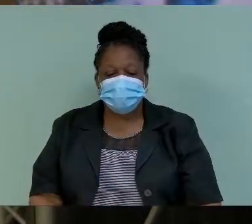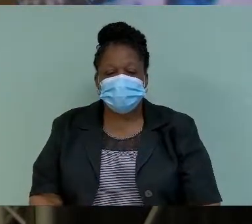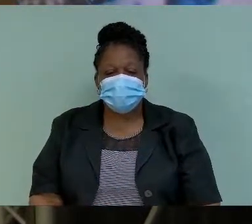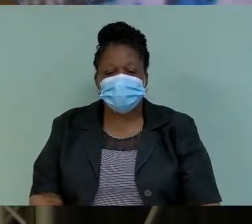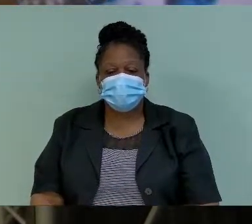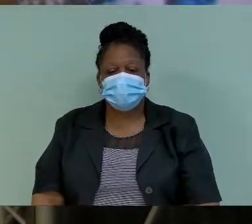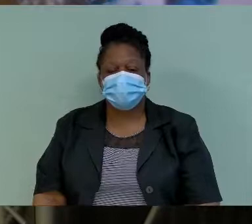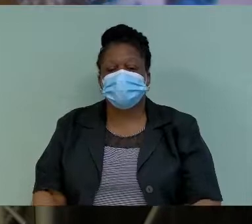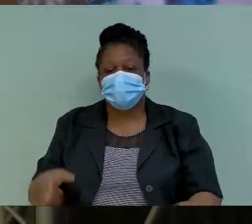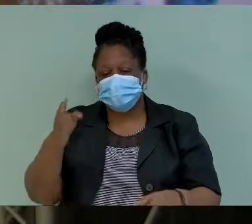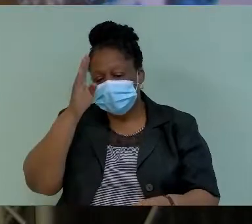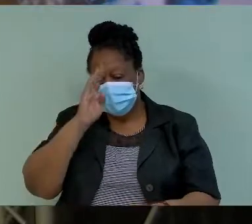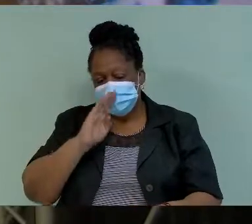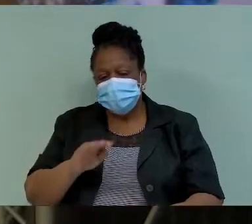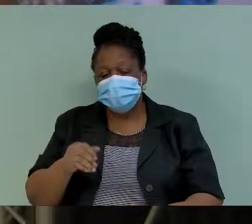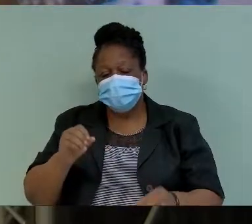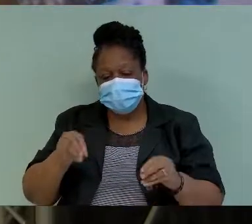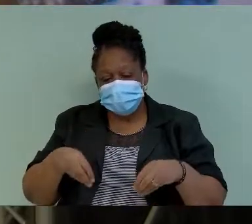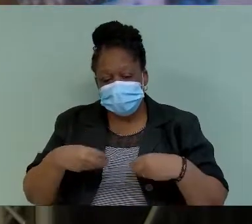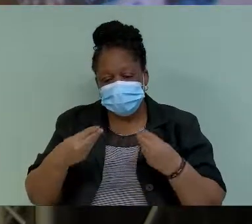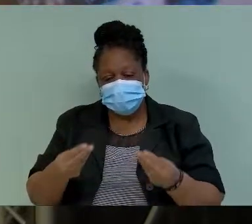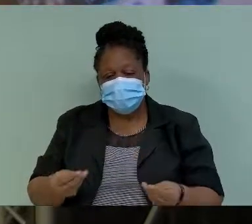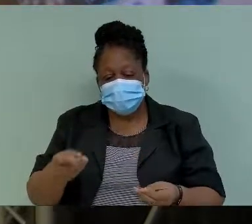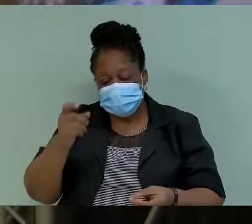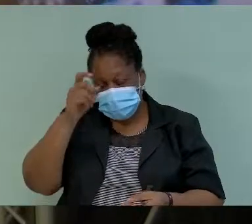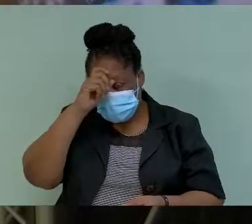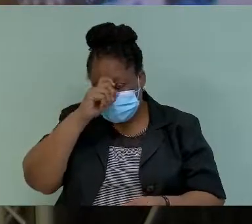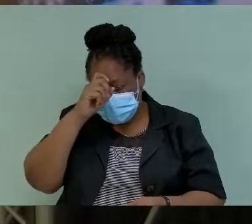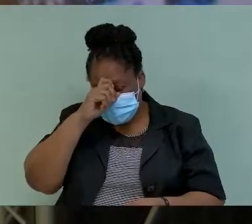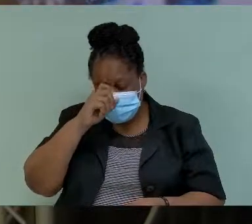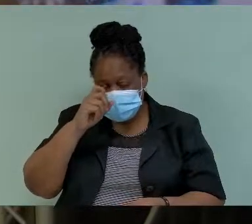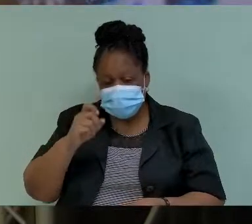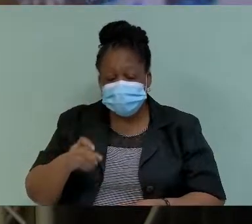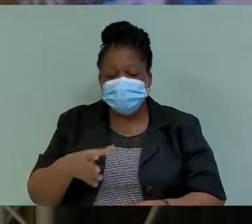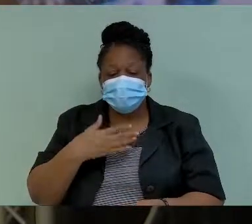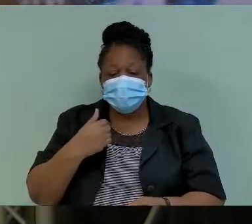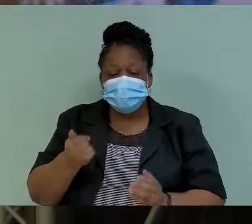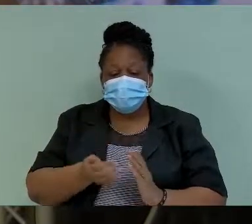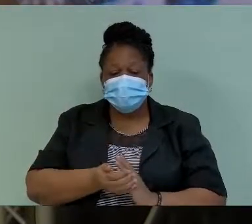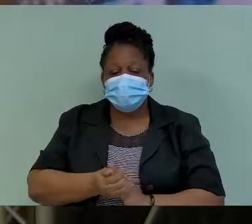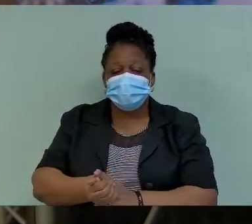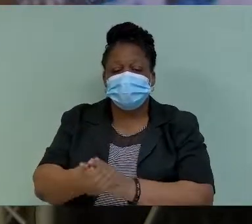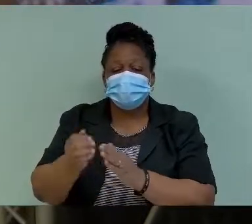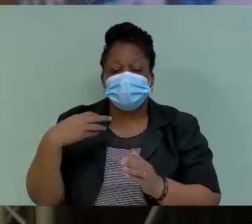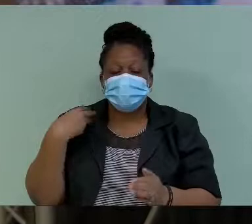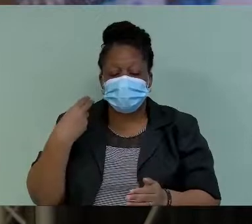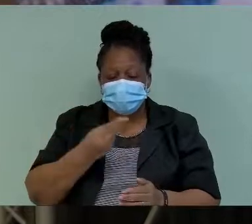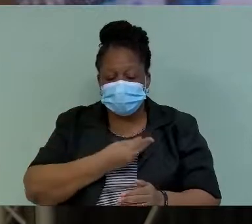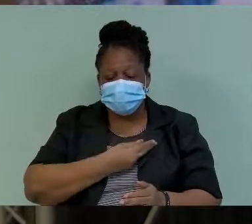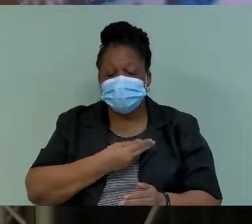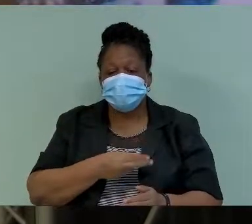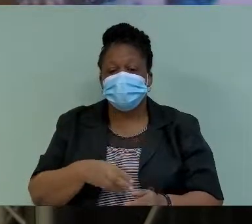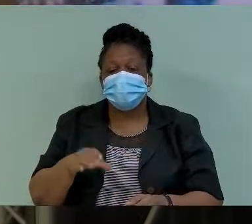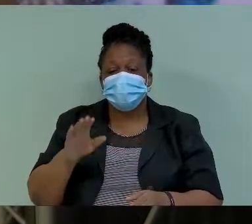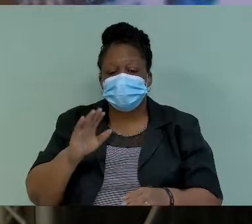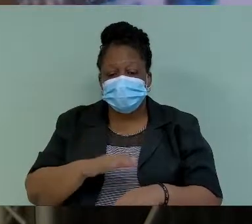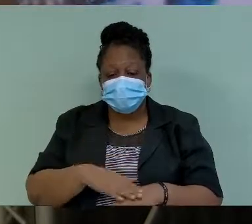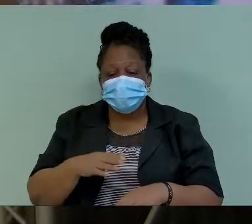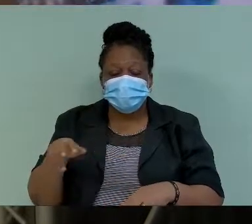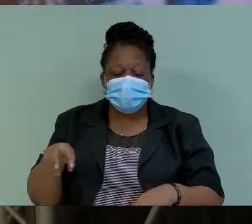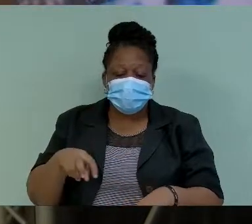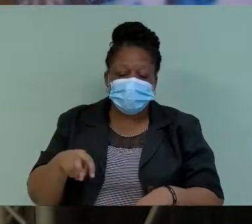May God grant us the wisdom and guide us on this leg of our Christian